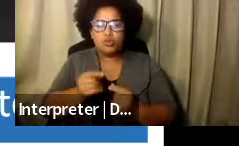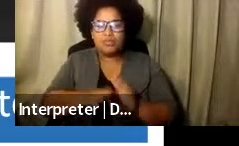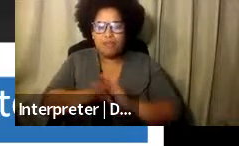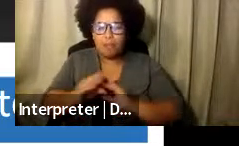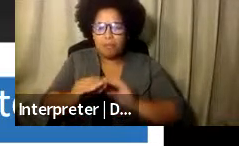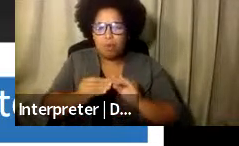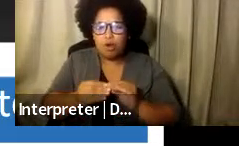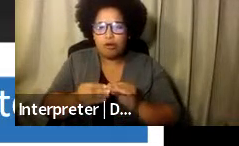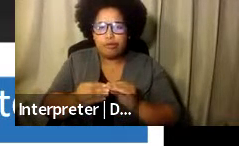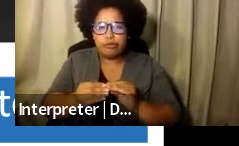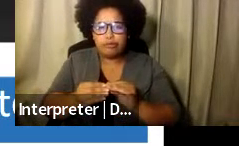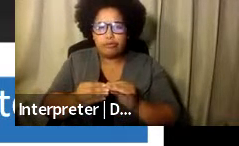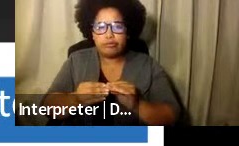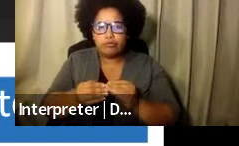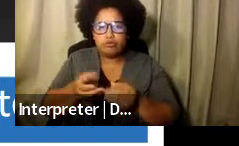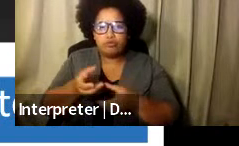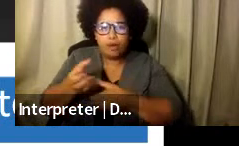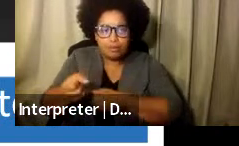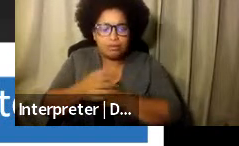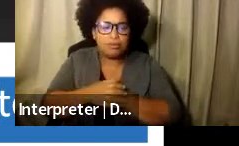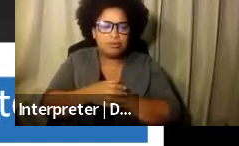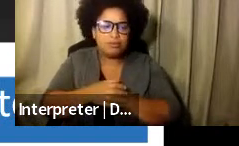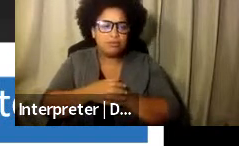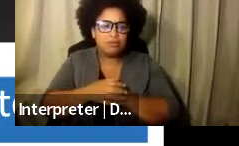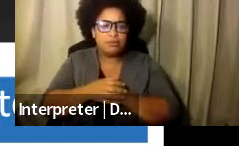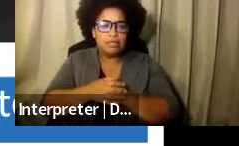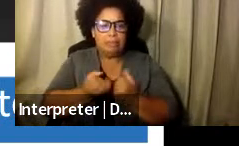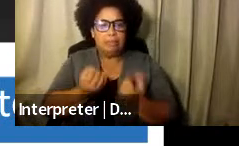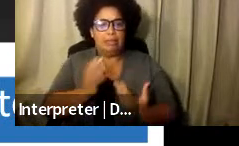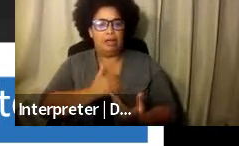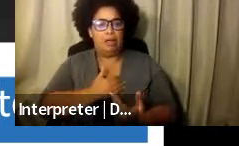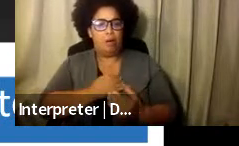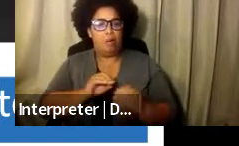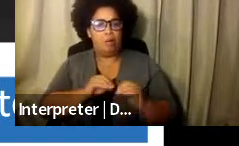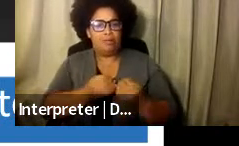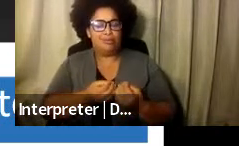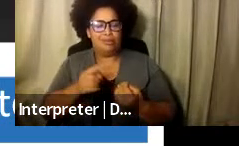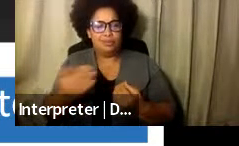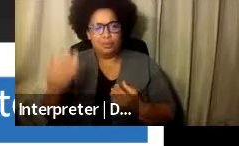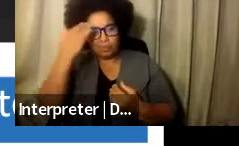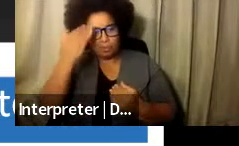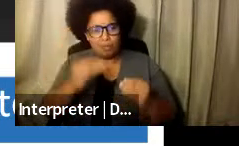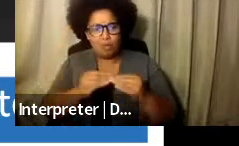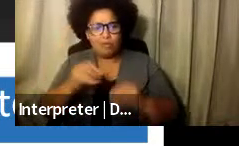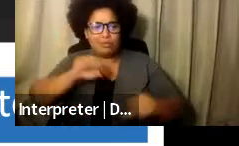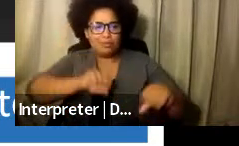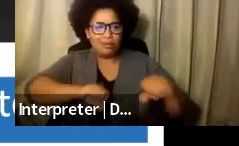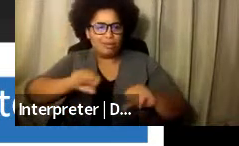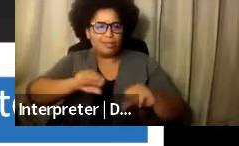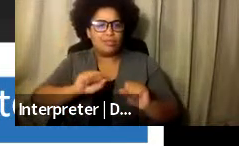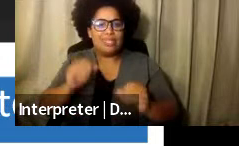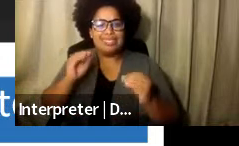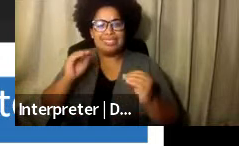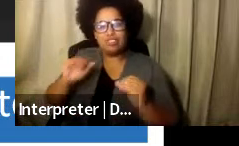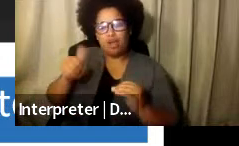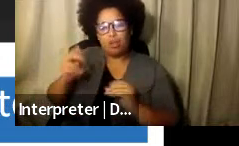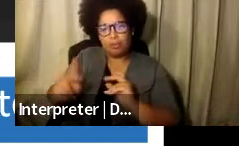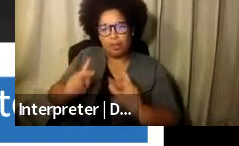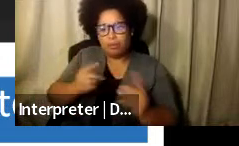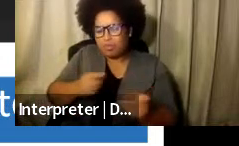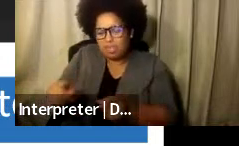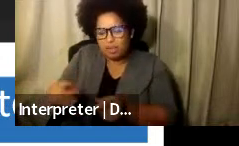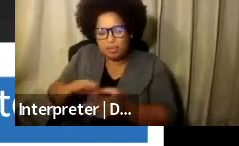trust. But also that many of our organizations need to know more of the science so they can teach others what's really going